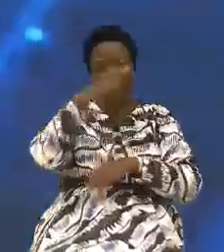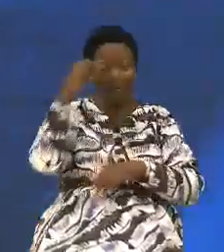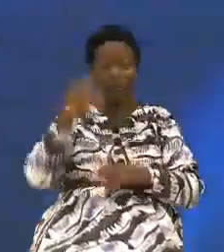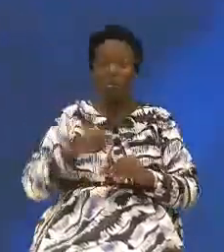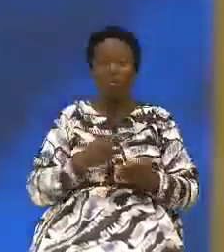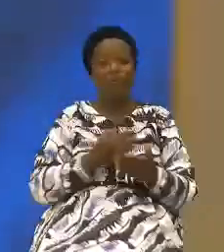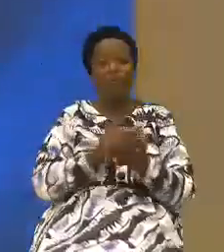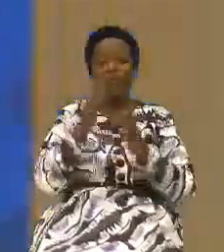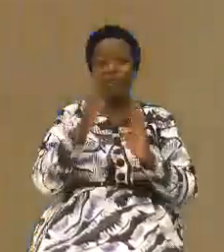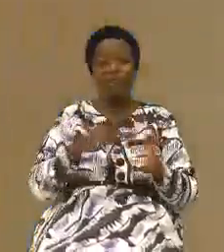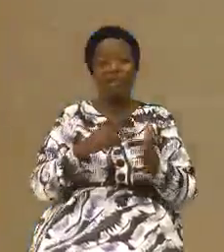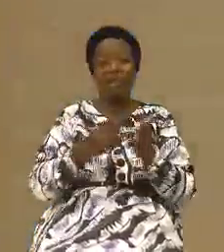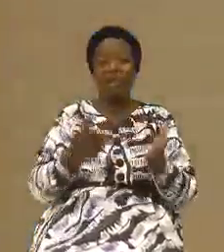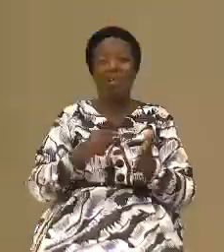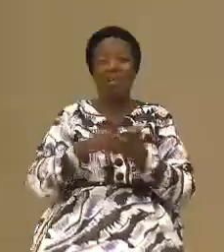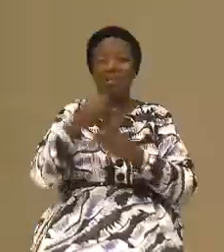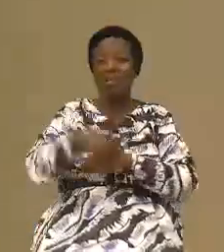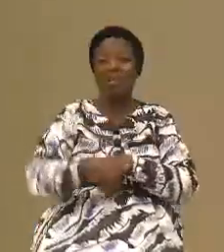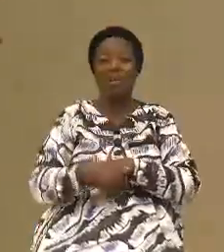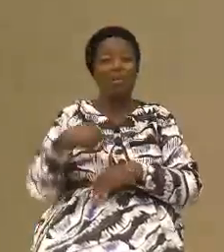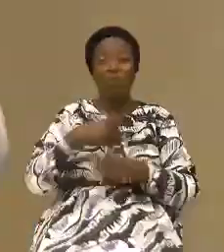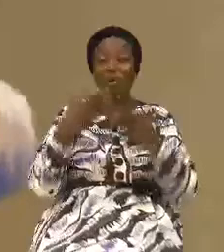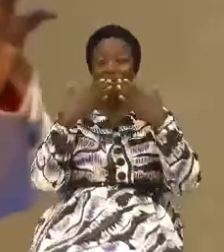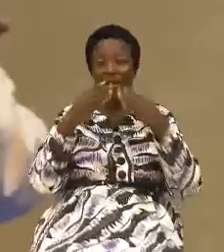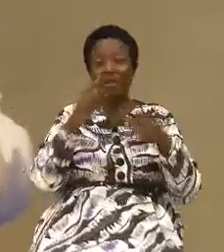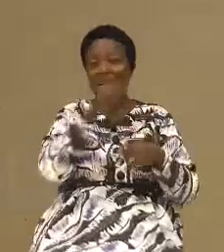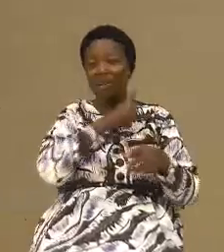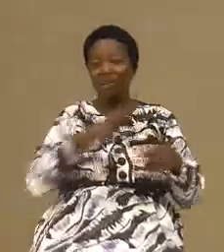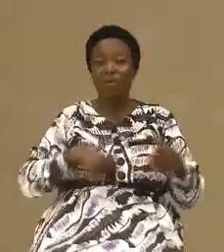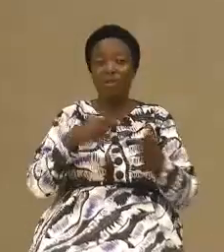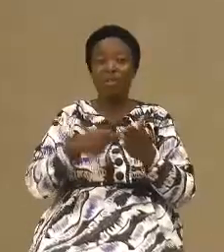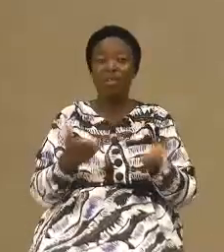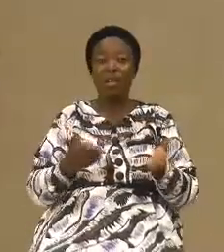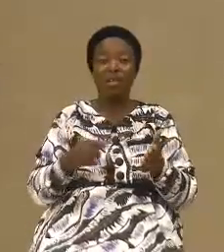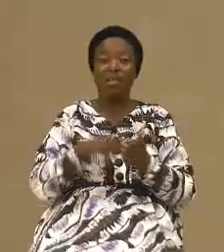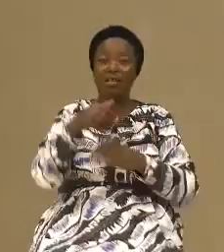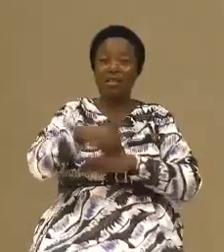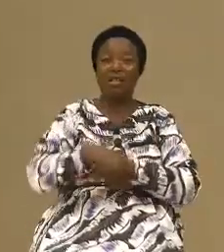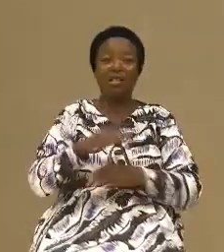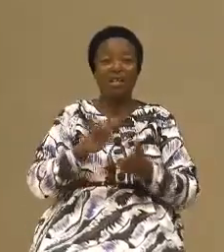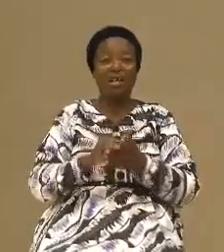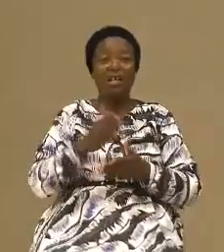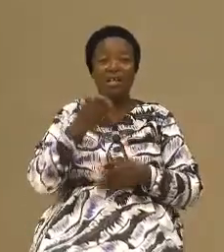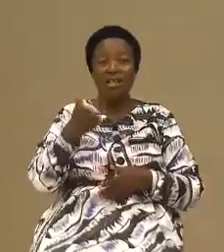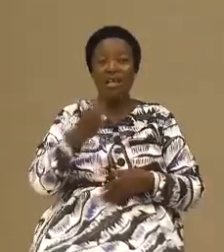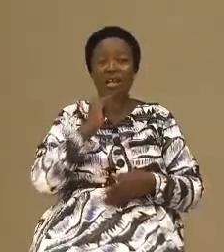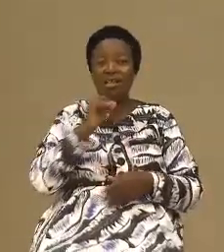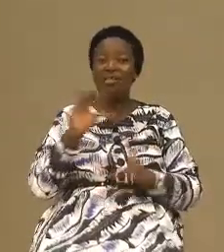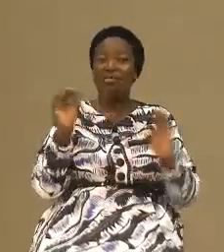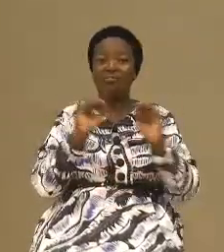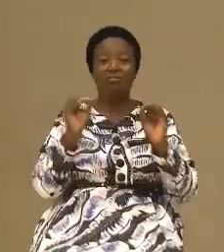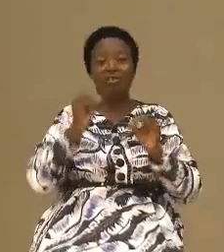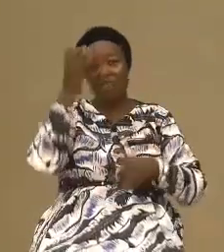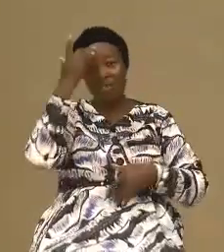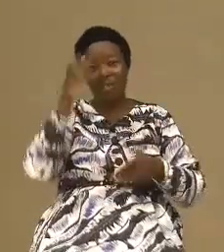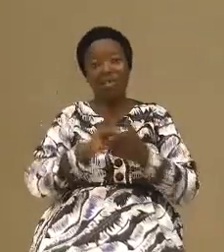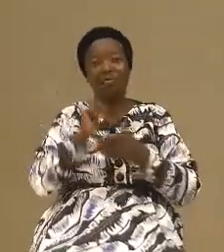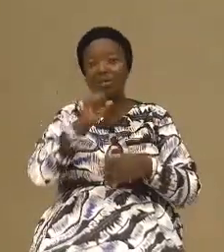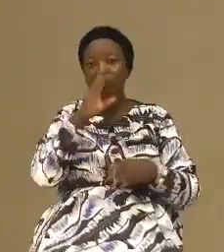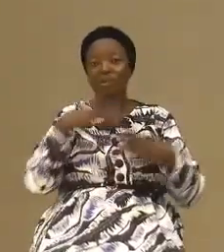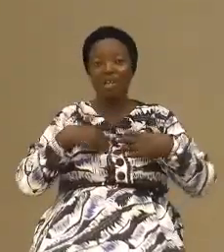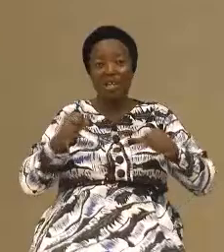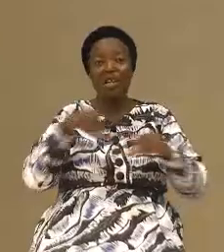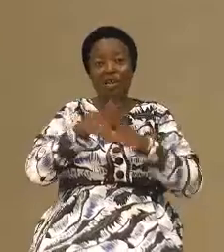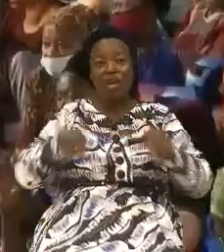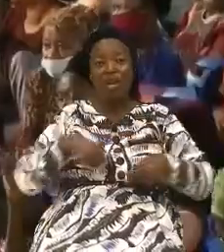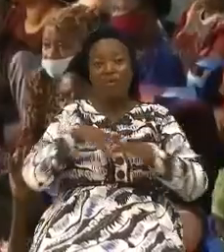We thank the Lord tonight. There is no sickness that will not be healed in your life, in your body tonight,